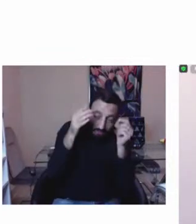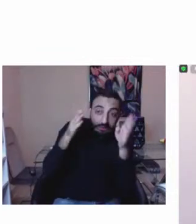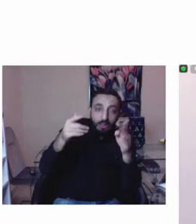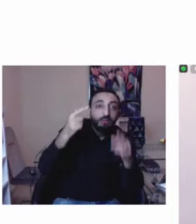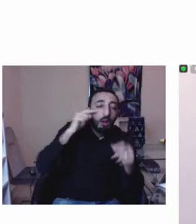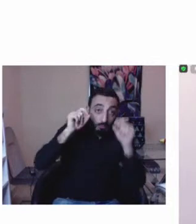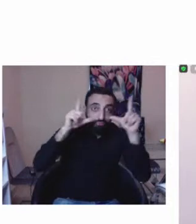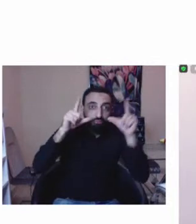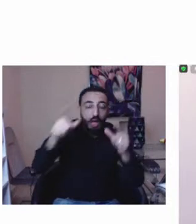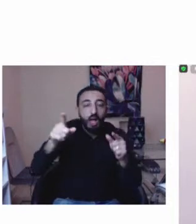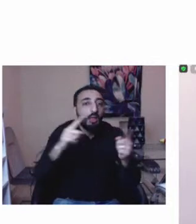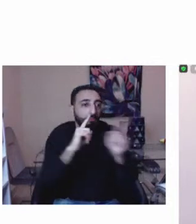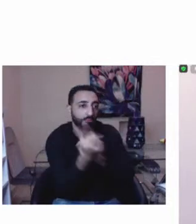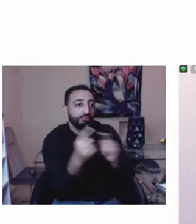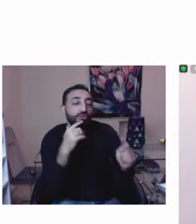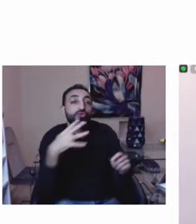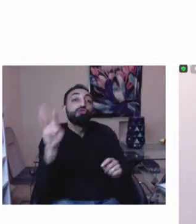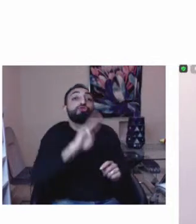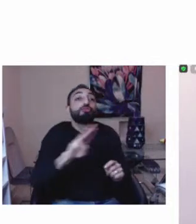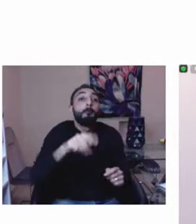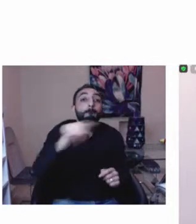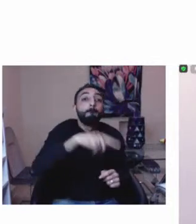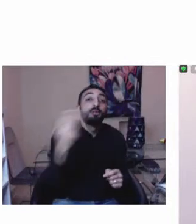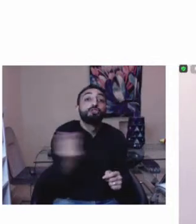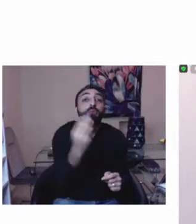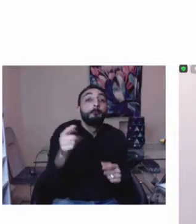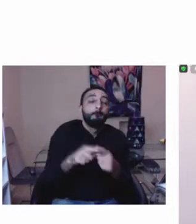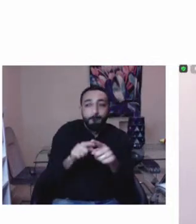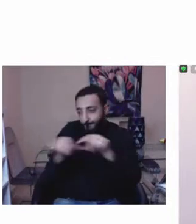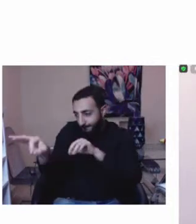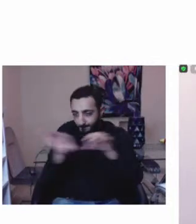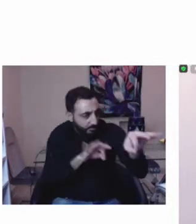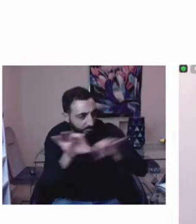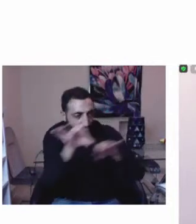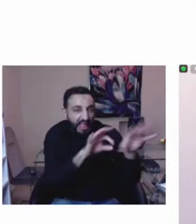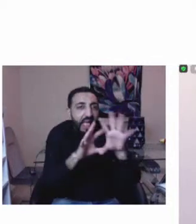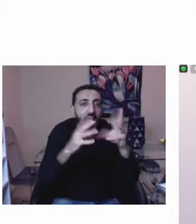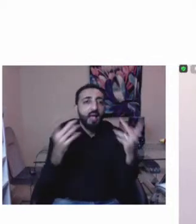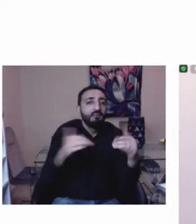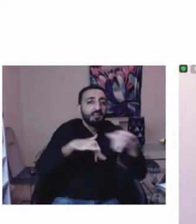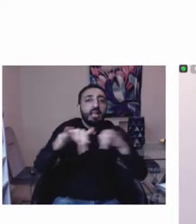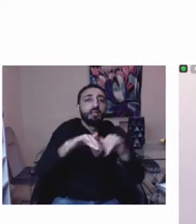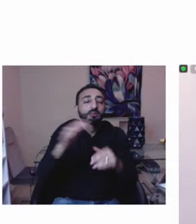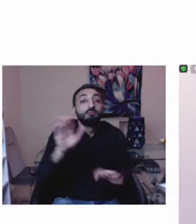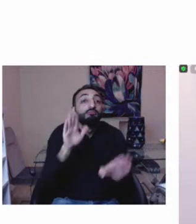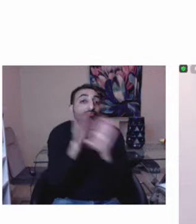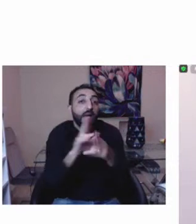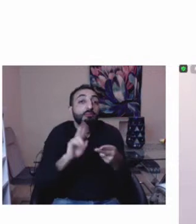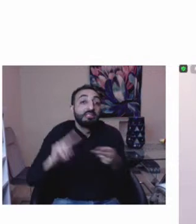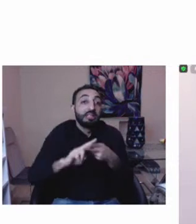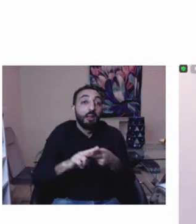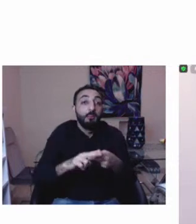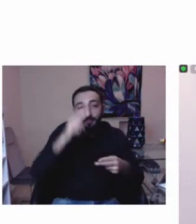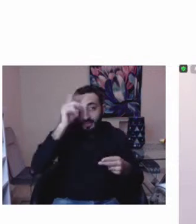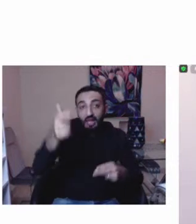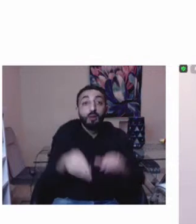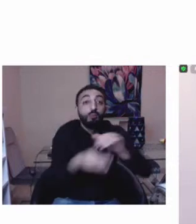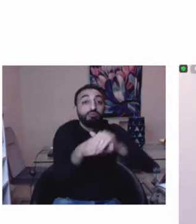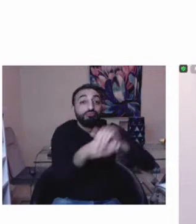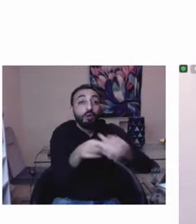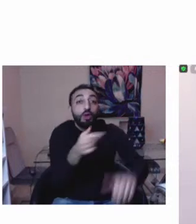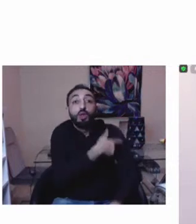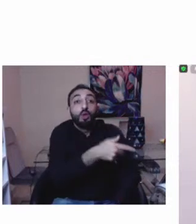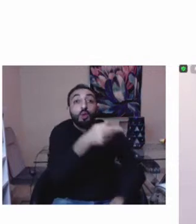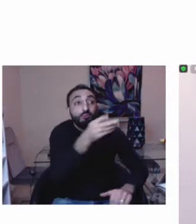and ways to finance them. For instance, member states should prioritize incorporating greater